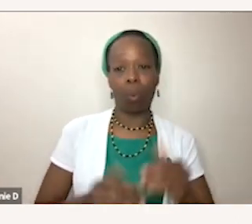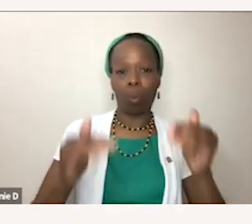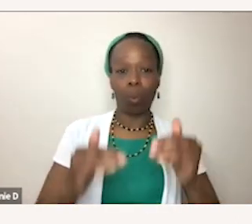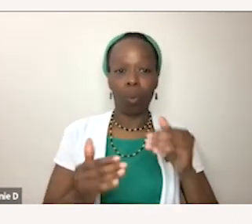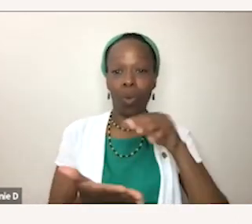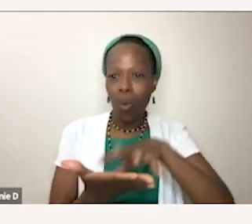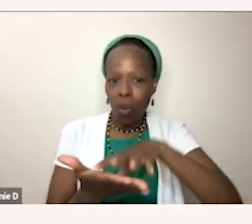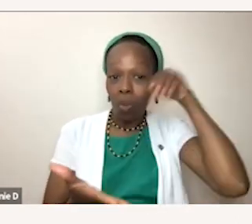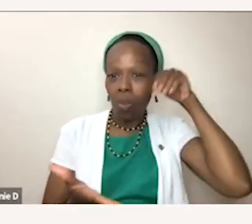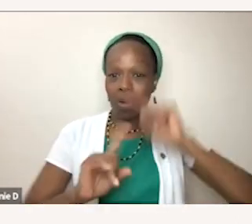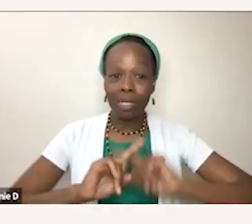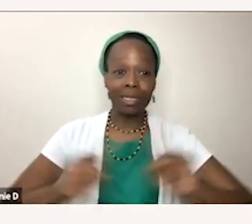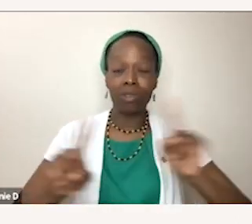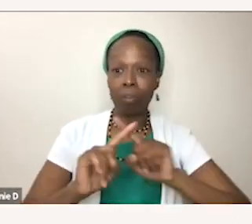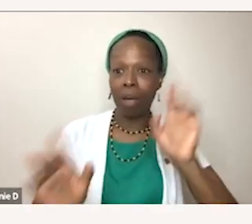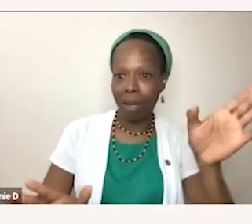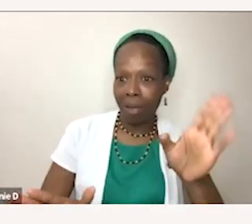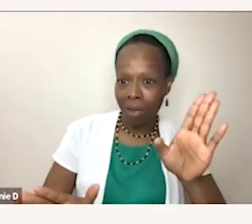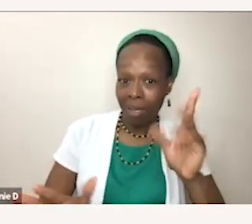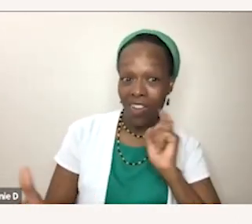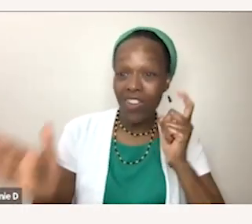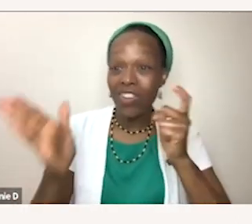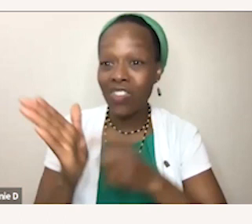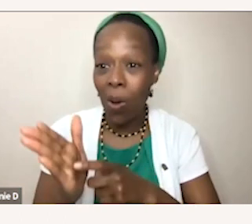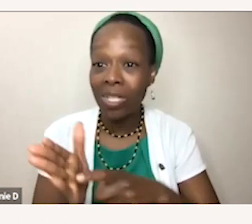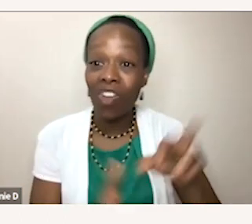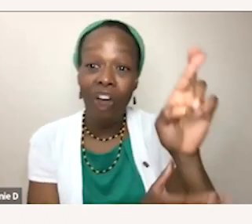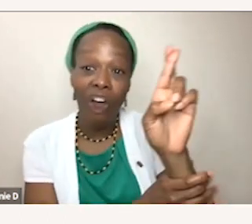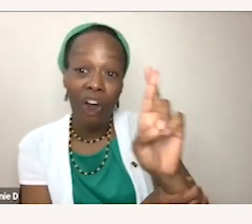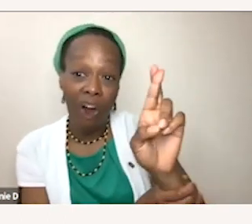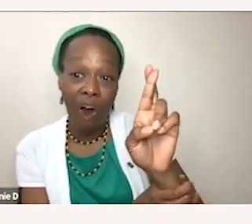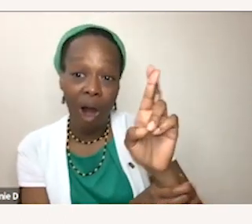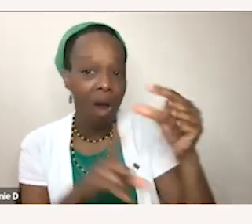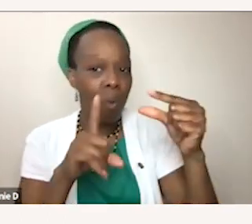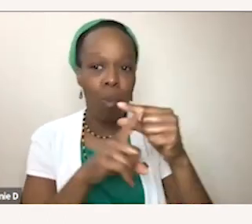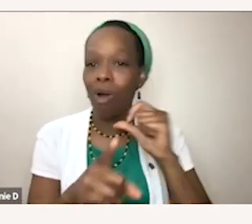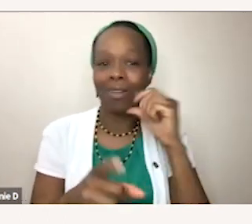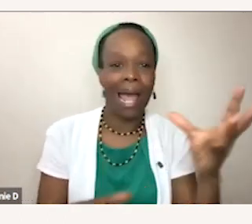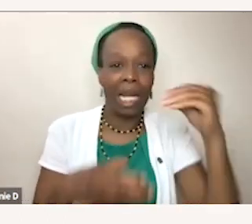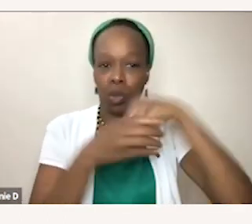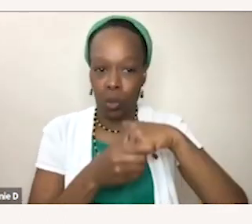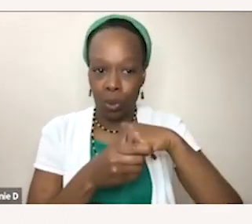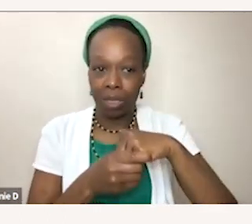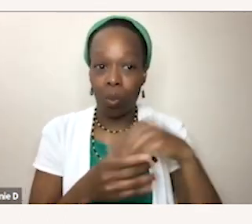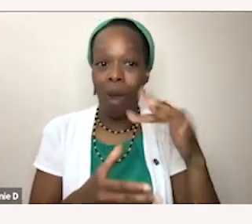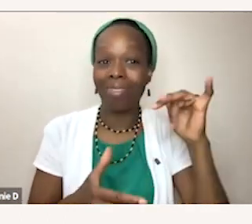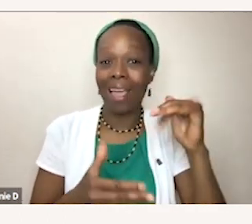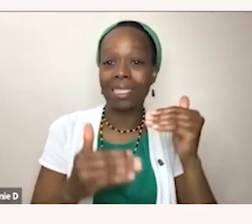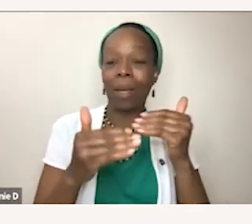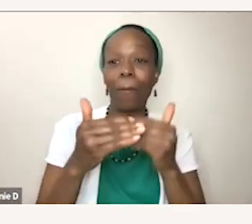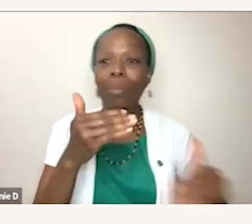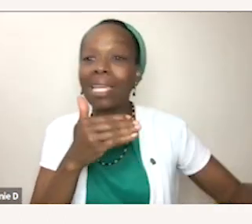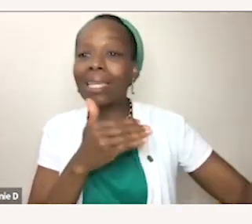isn't included in this list because that goes a step beyond a euphemism. And so that's considered to be